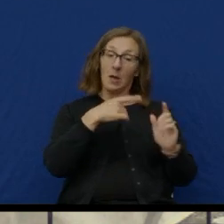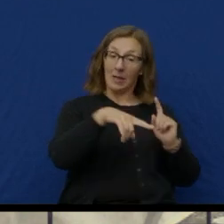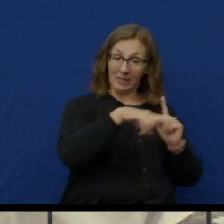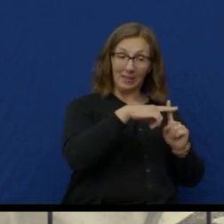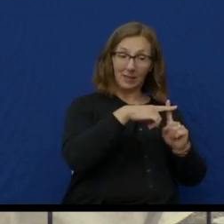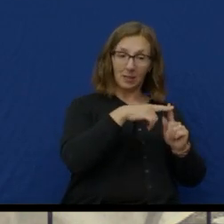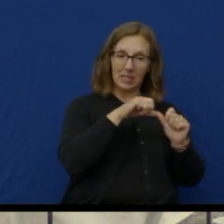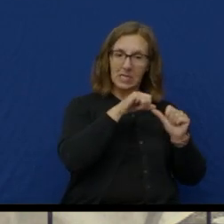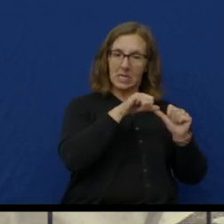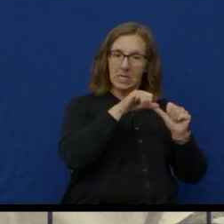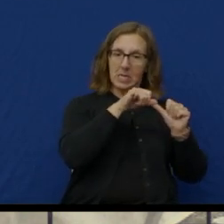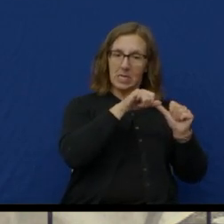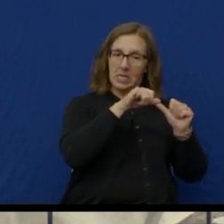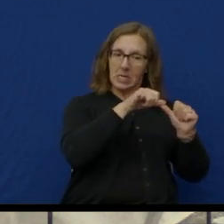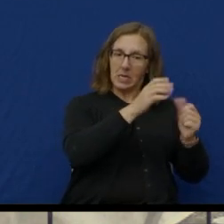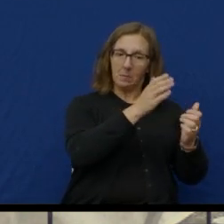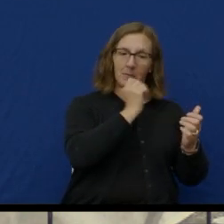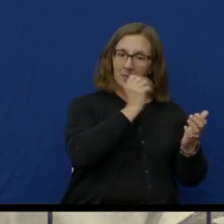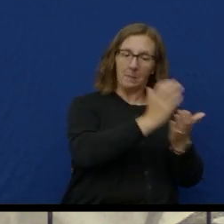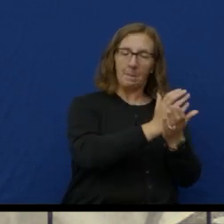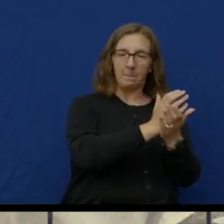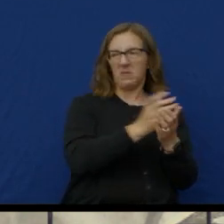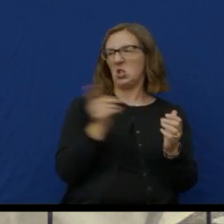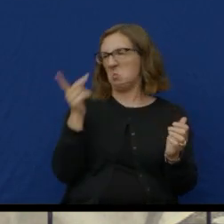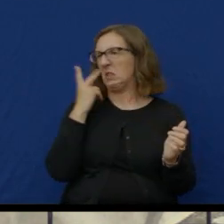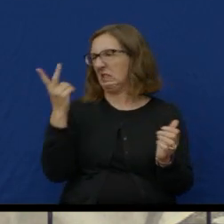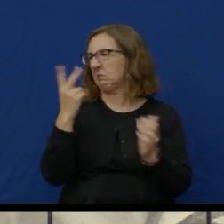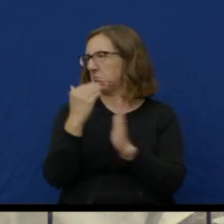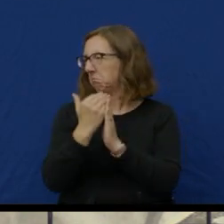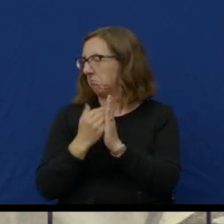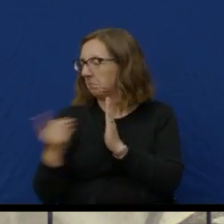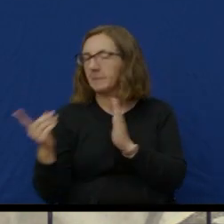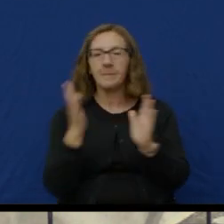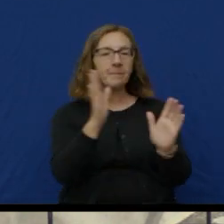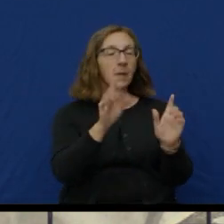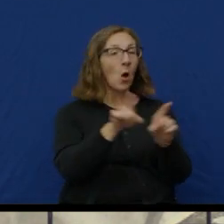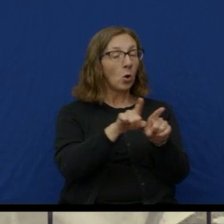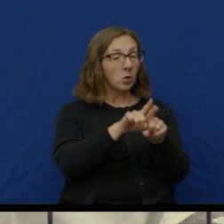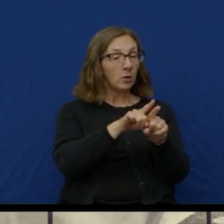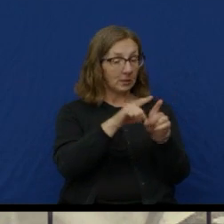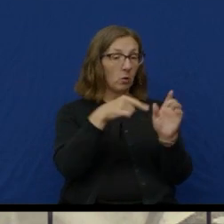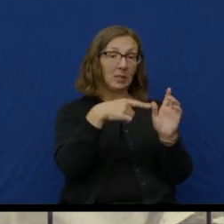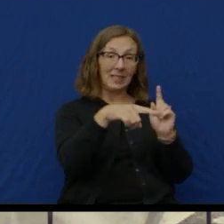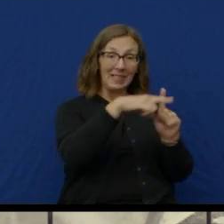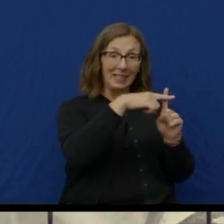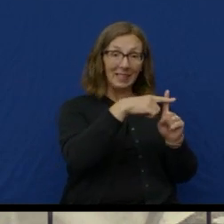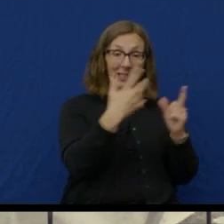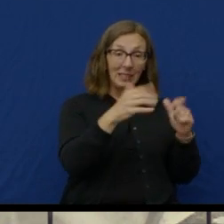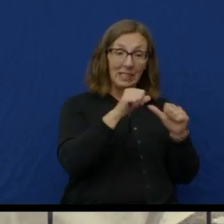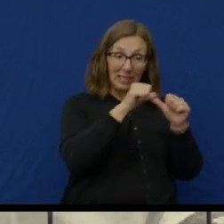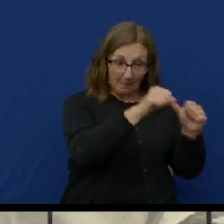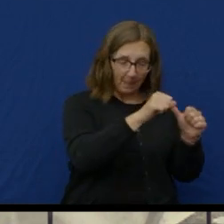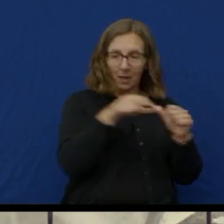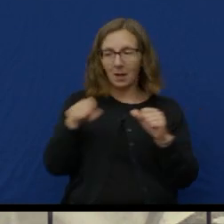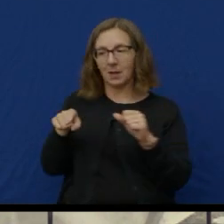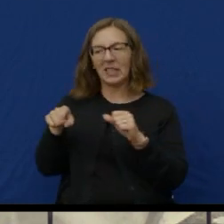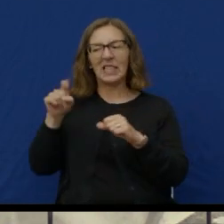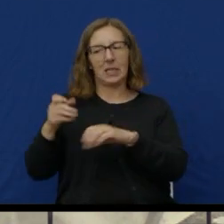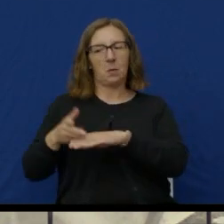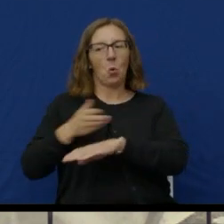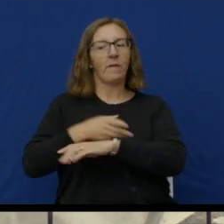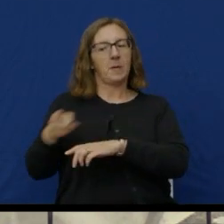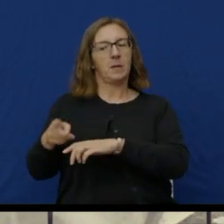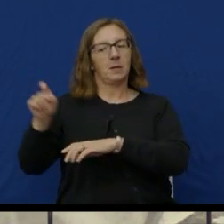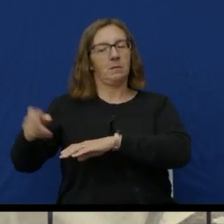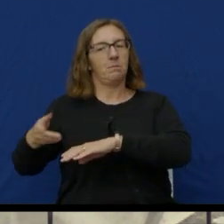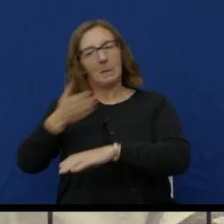keep on doing well. And you see those in the plan itself. Also, you see areas that we want to improve on and get better at in areas of